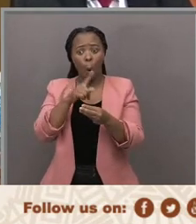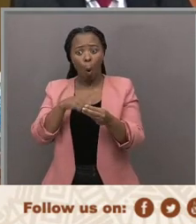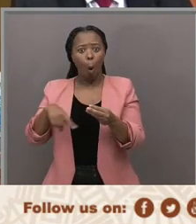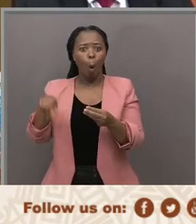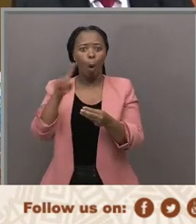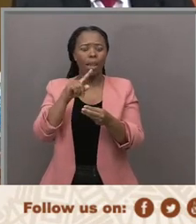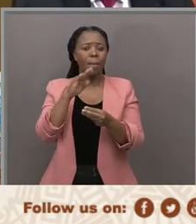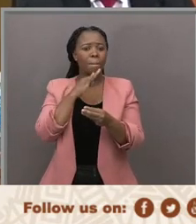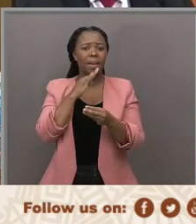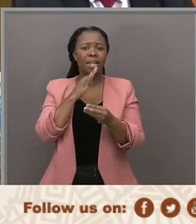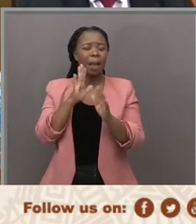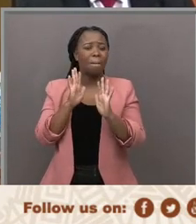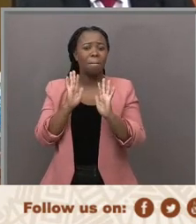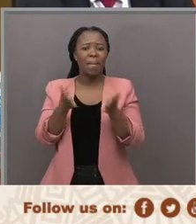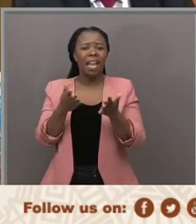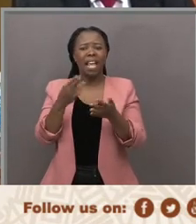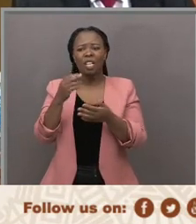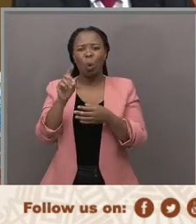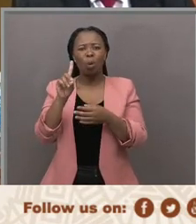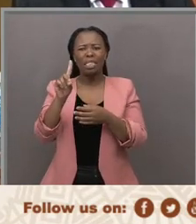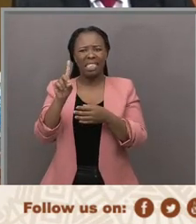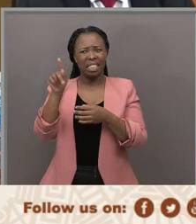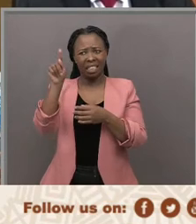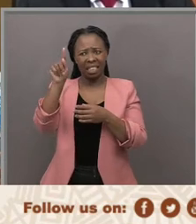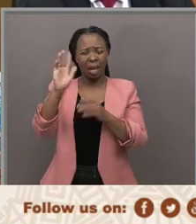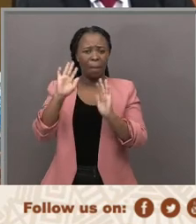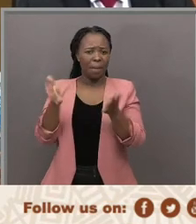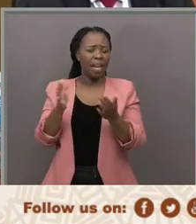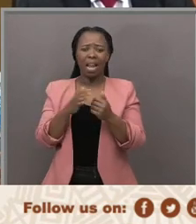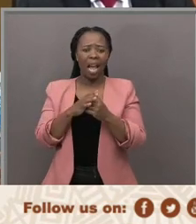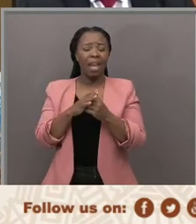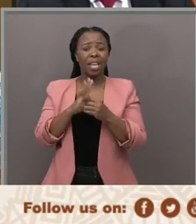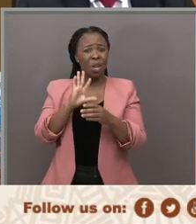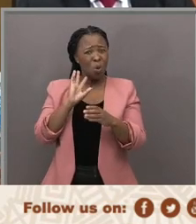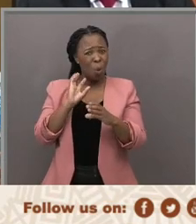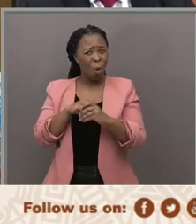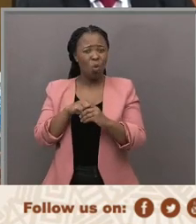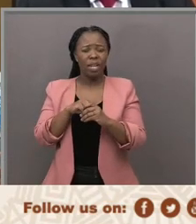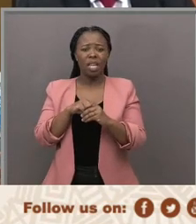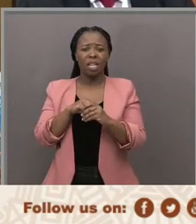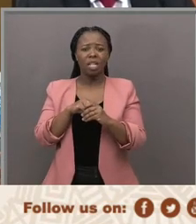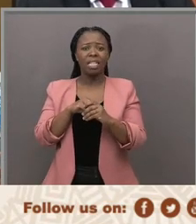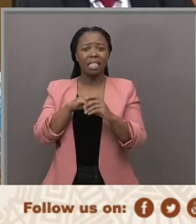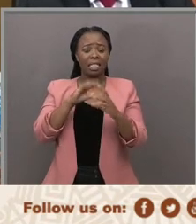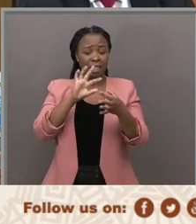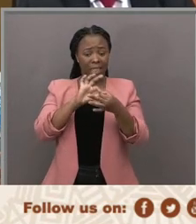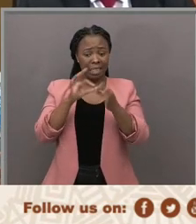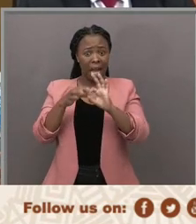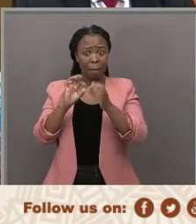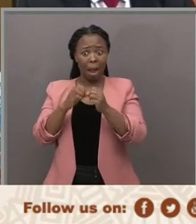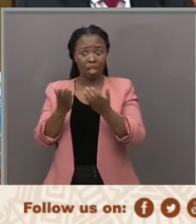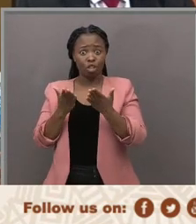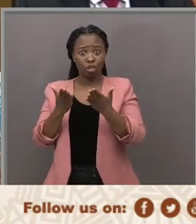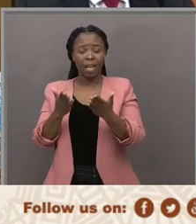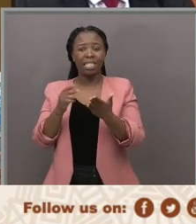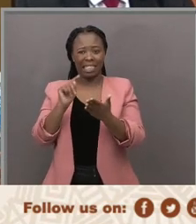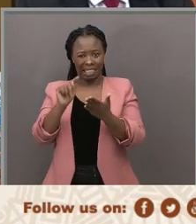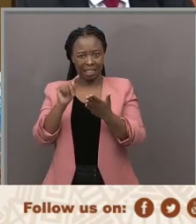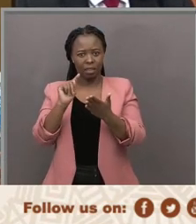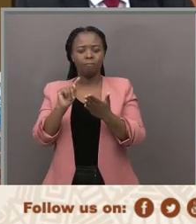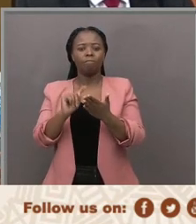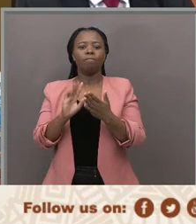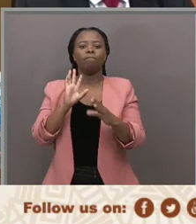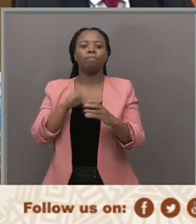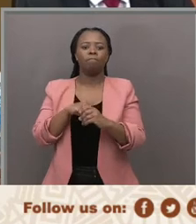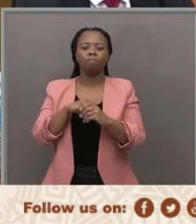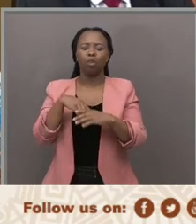the ones that are the HODs, but including people, all people in supply chain, this momentum has gathered pace very,